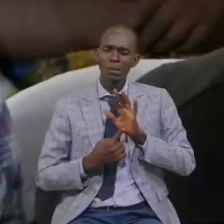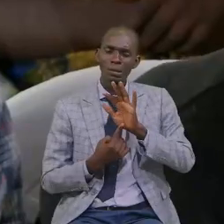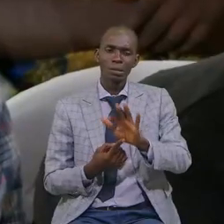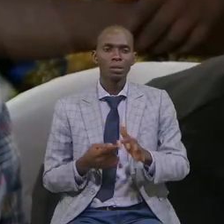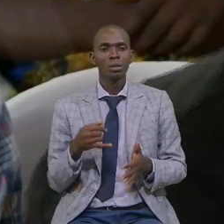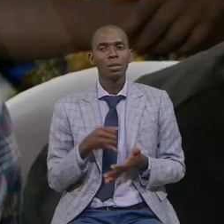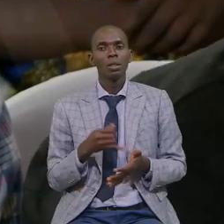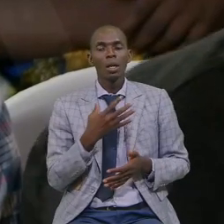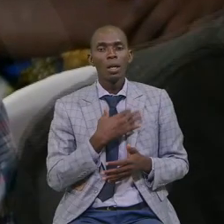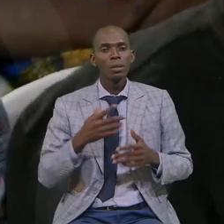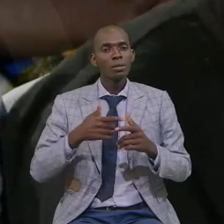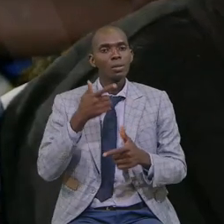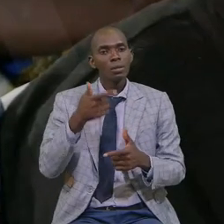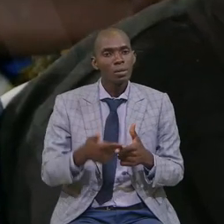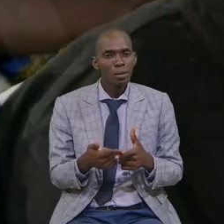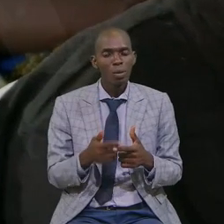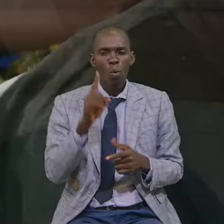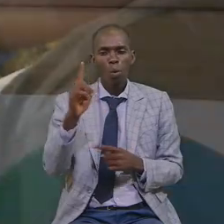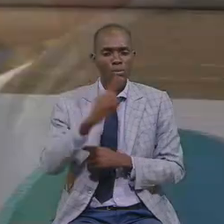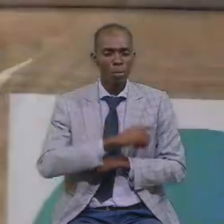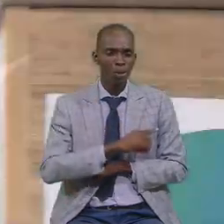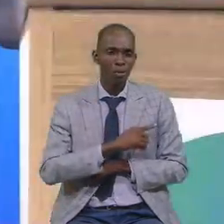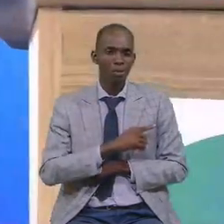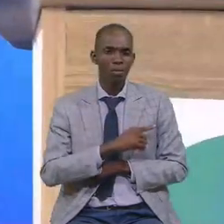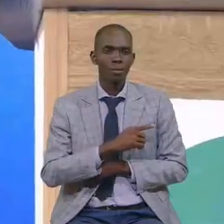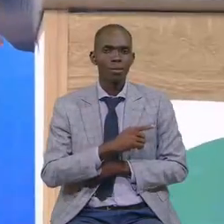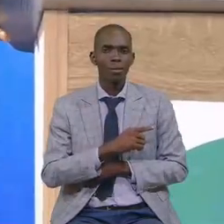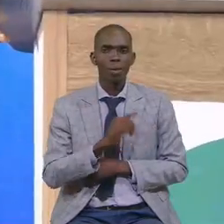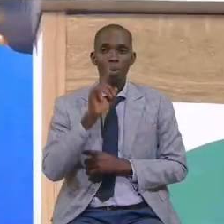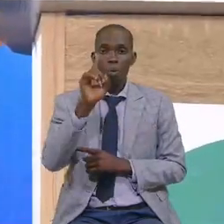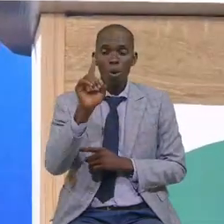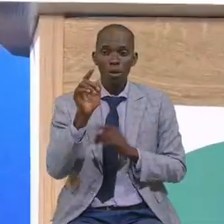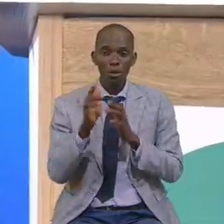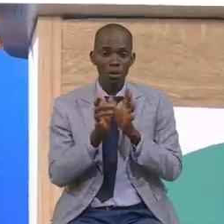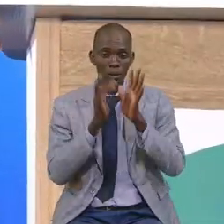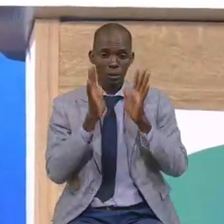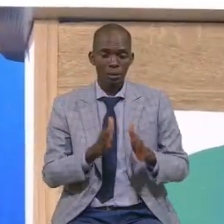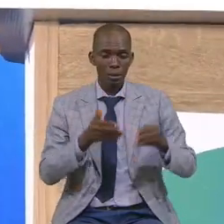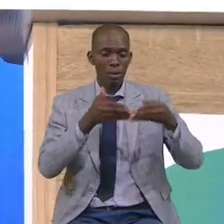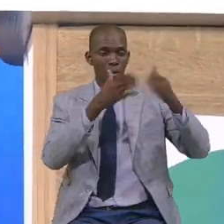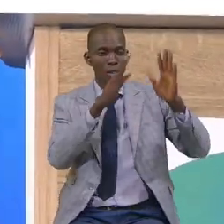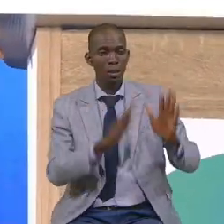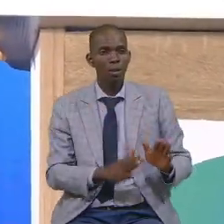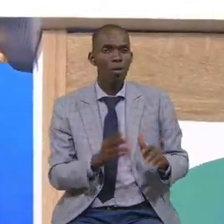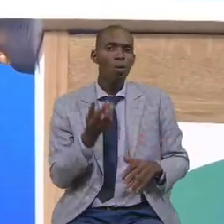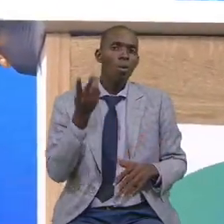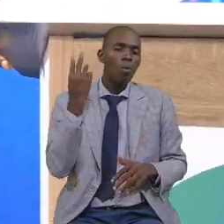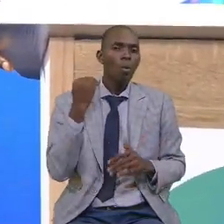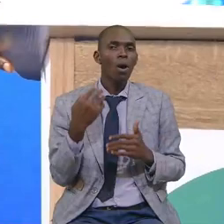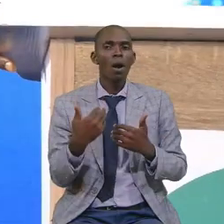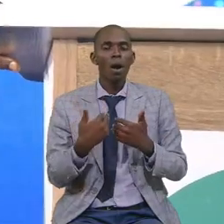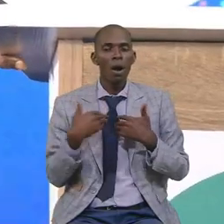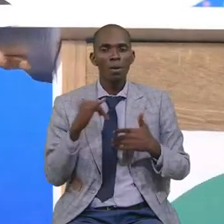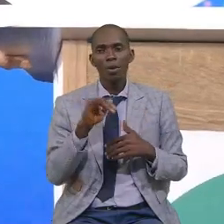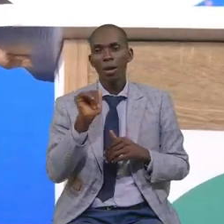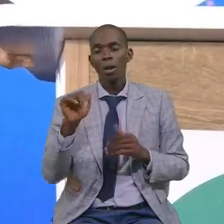then one day, one Christian leader was having a program,